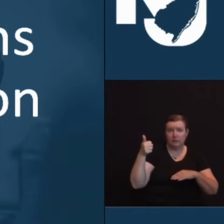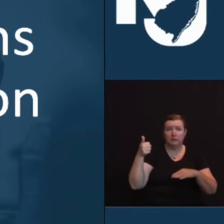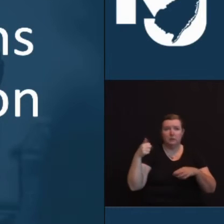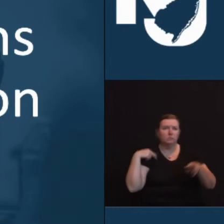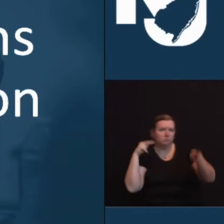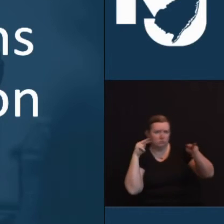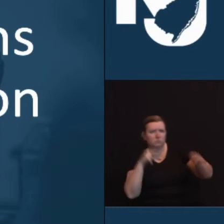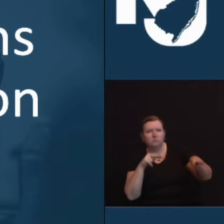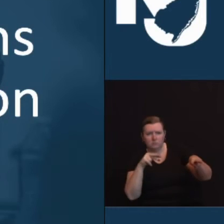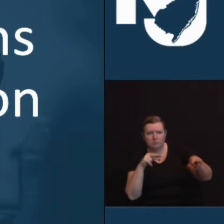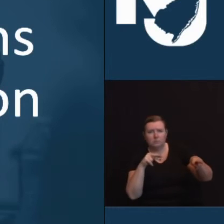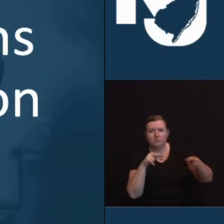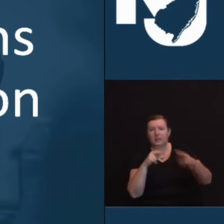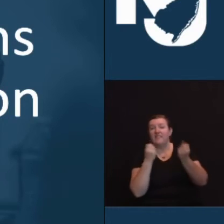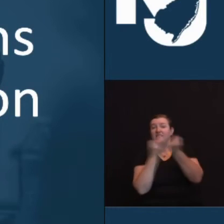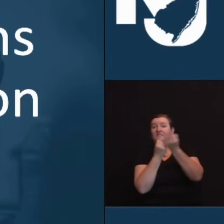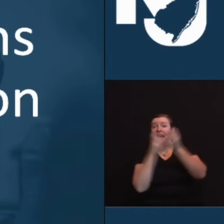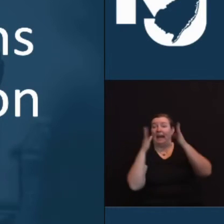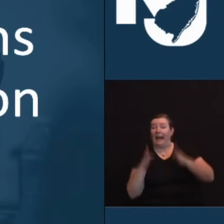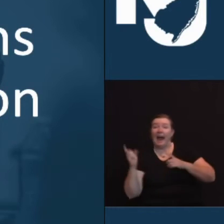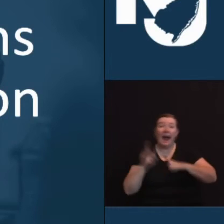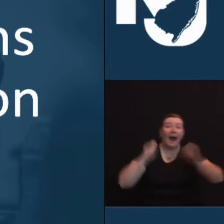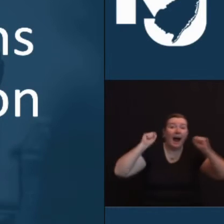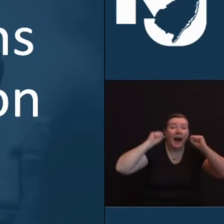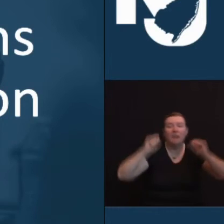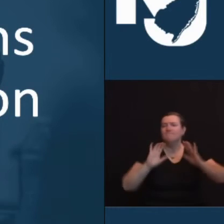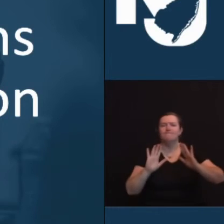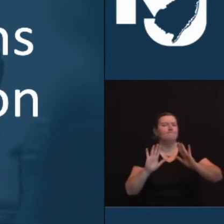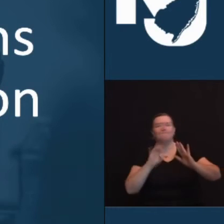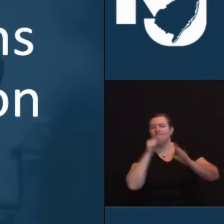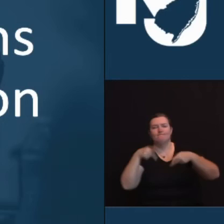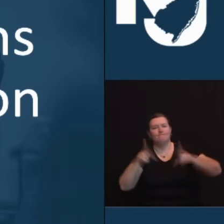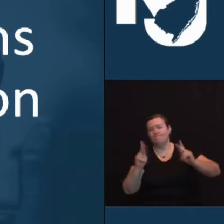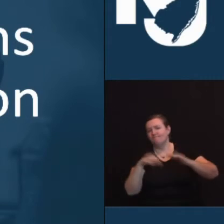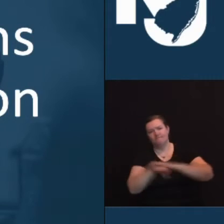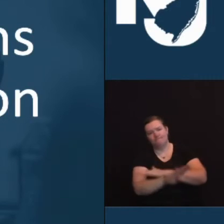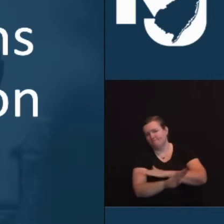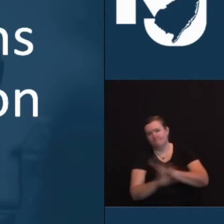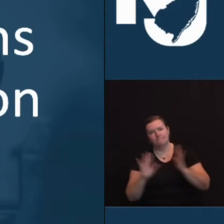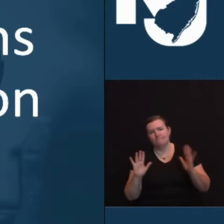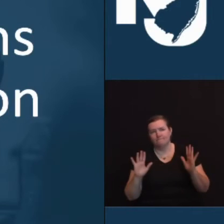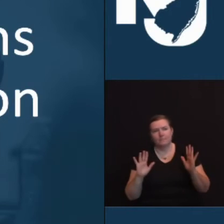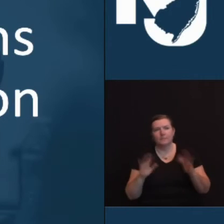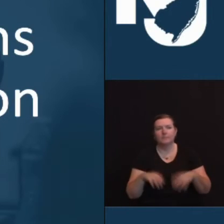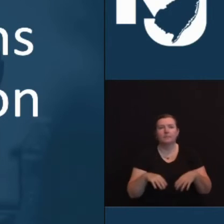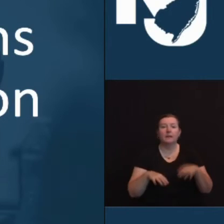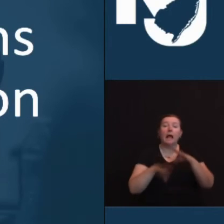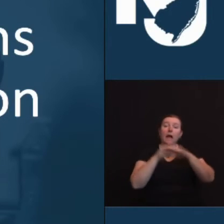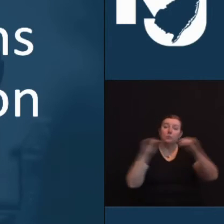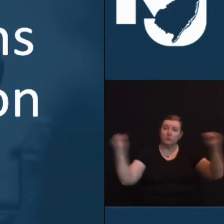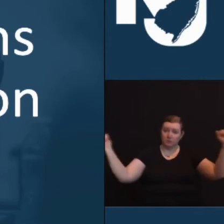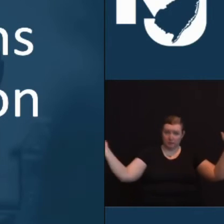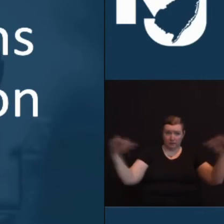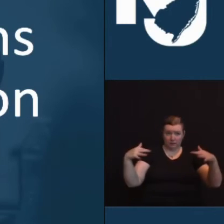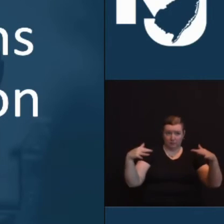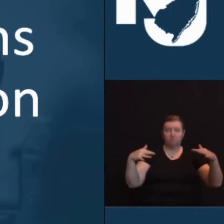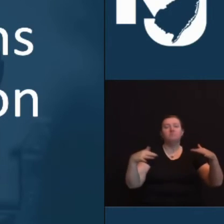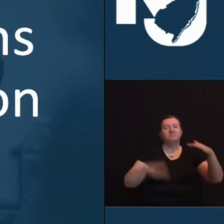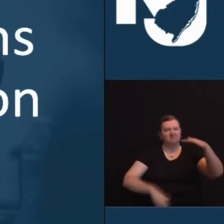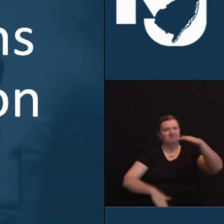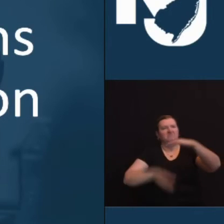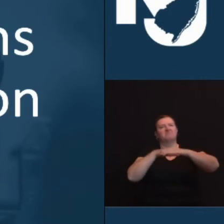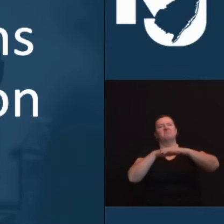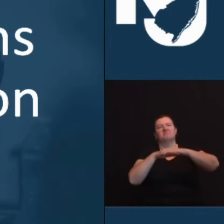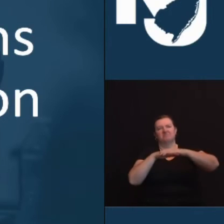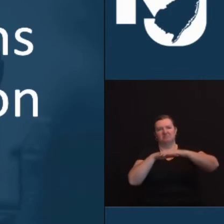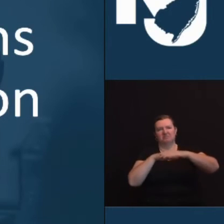permitted. Likewise, outdoor gathering limits will also be pulled back from the current 500